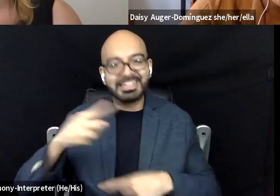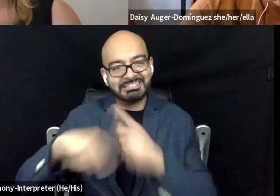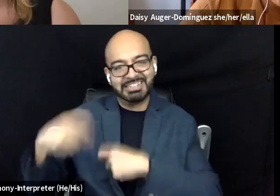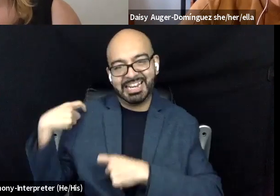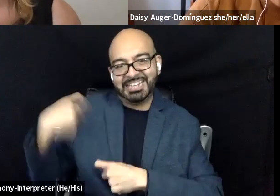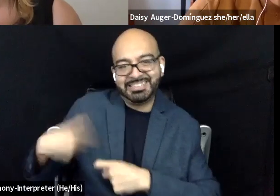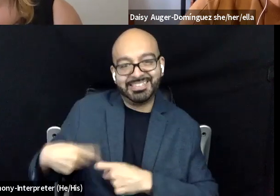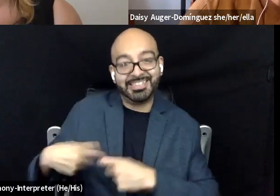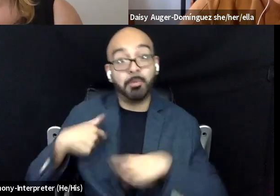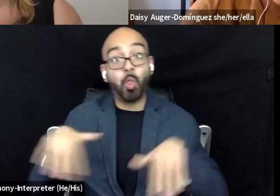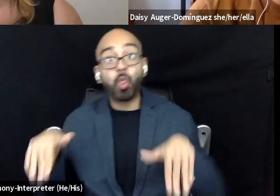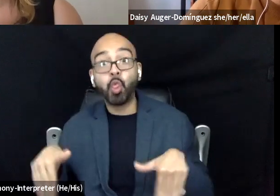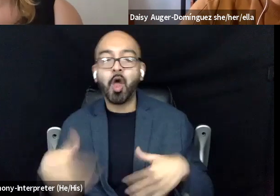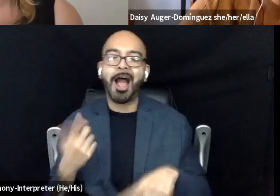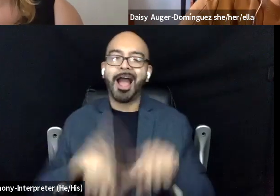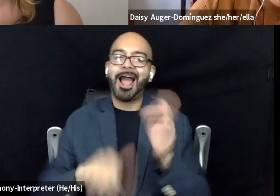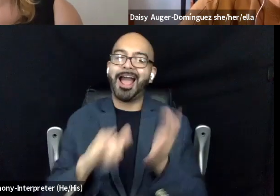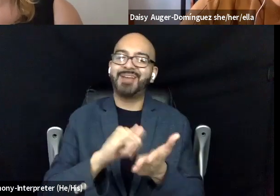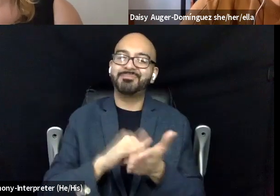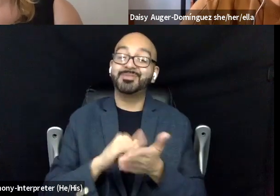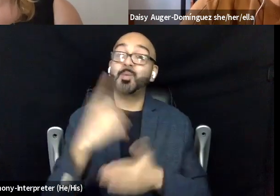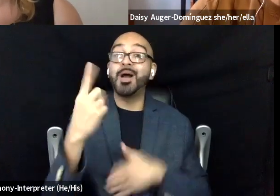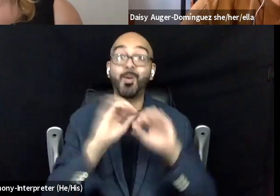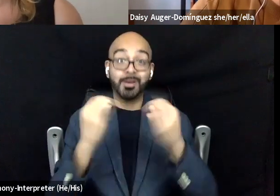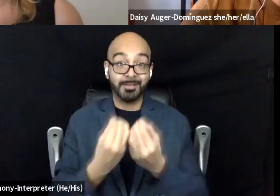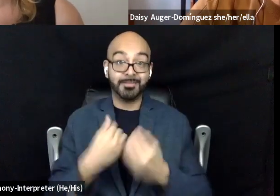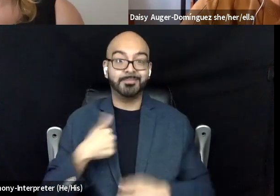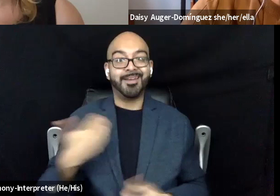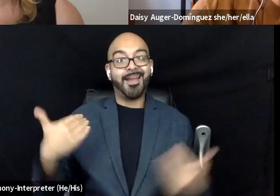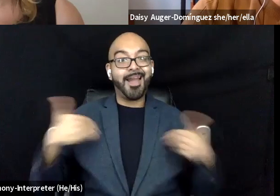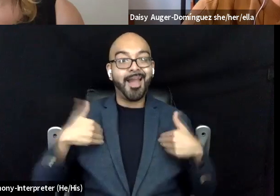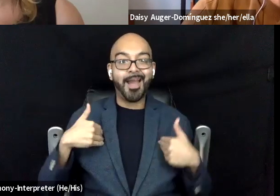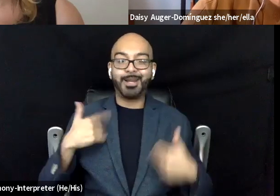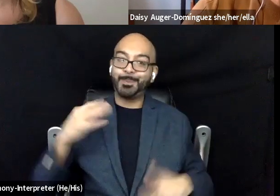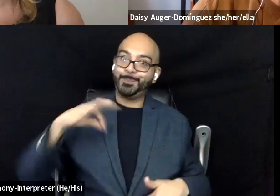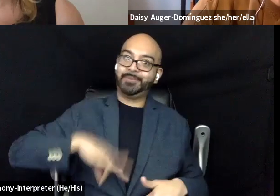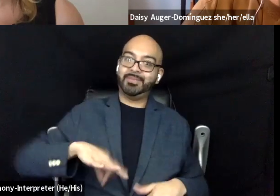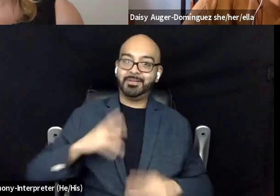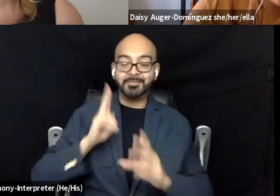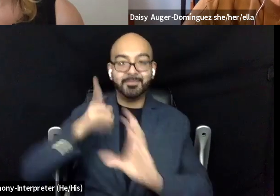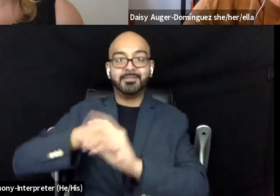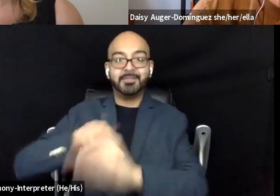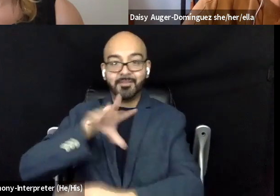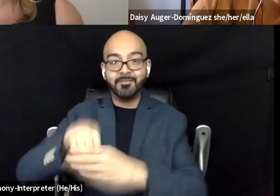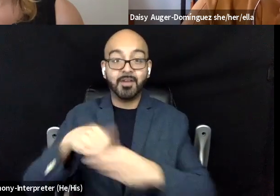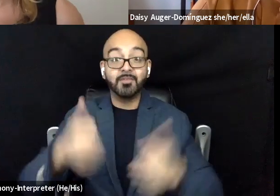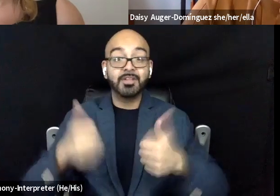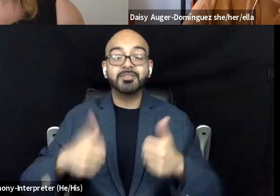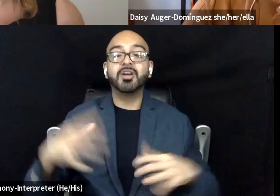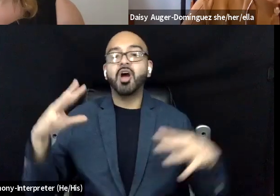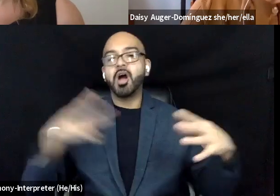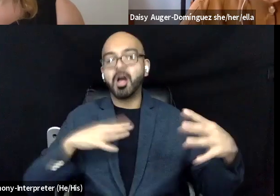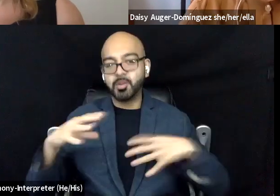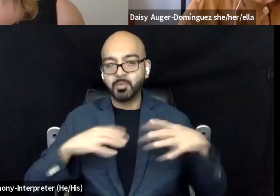One of the organizations that I had the privilege of supporting was the Hollywood Commission to Eliminate Sexual Harassment and